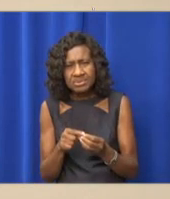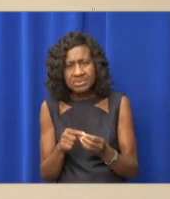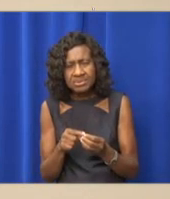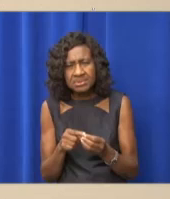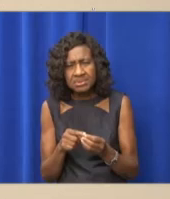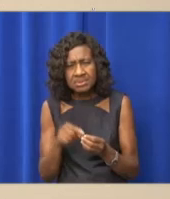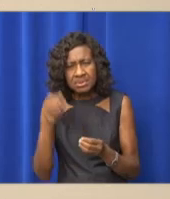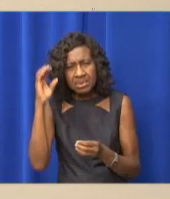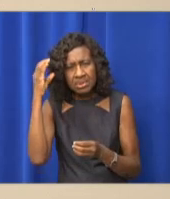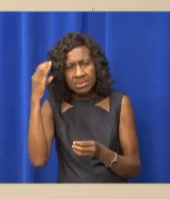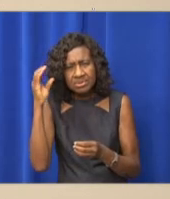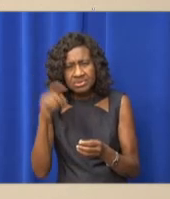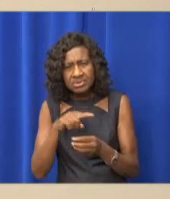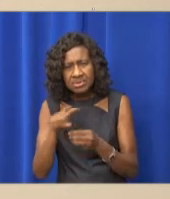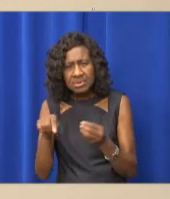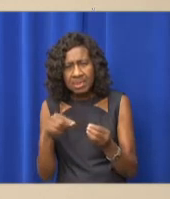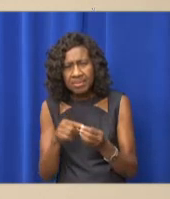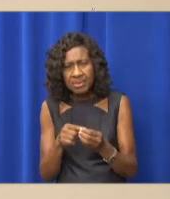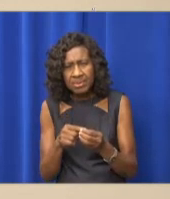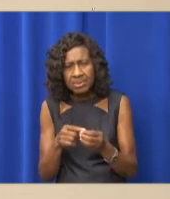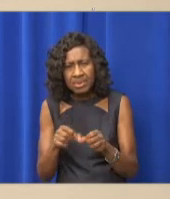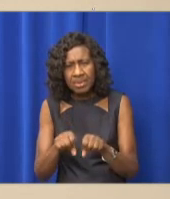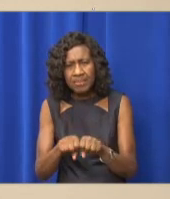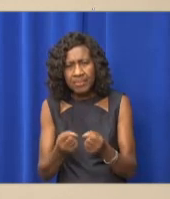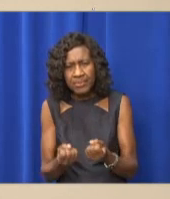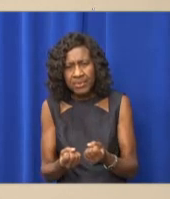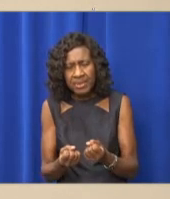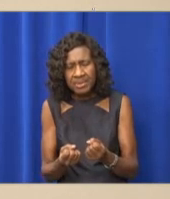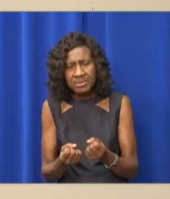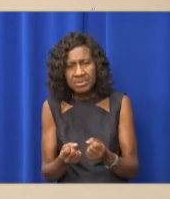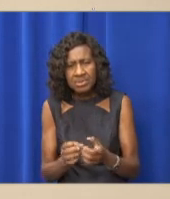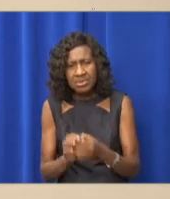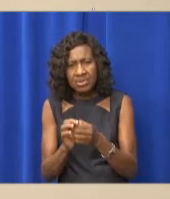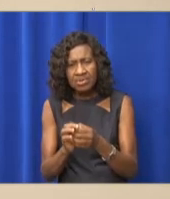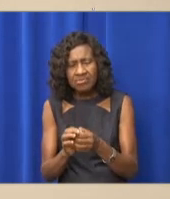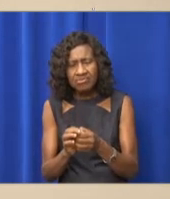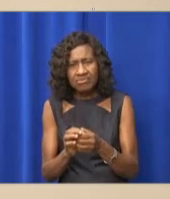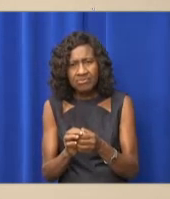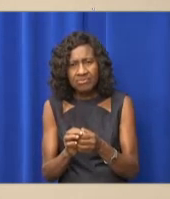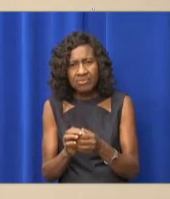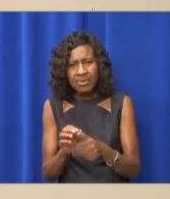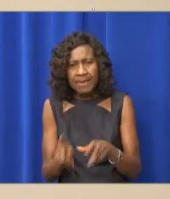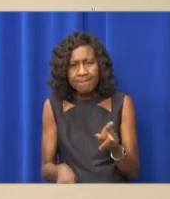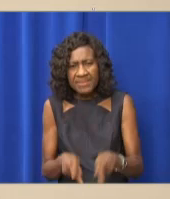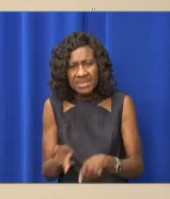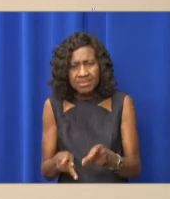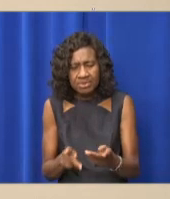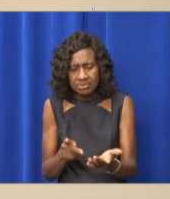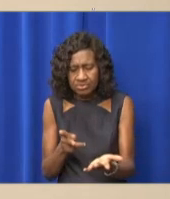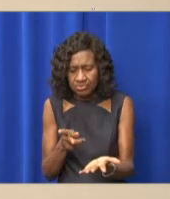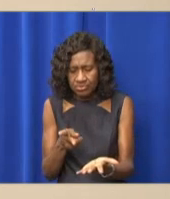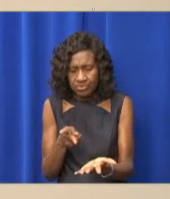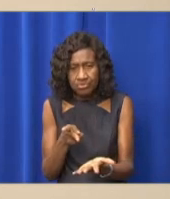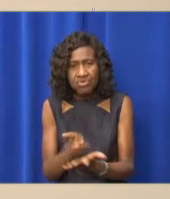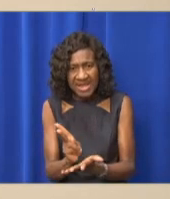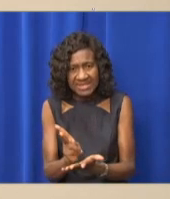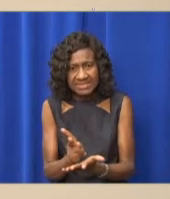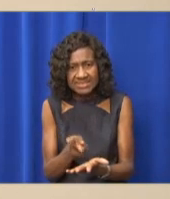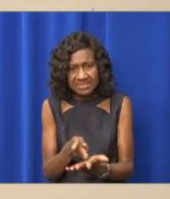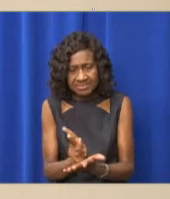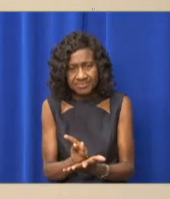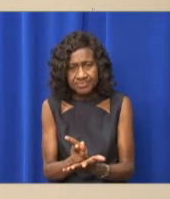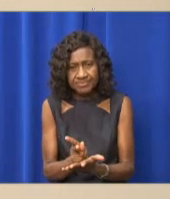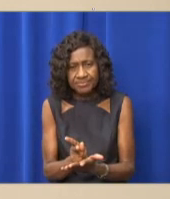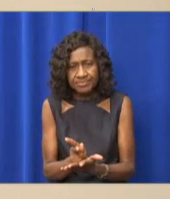concerns about breaches of people's civil rights under our Bill of Rights.